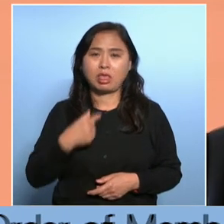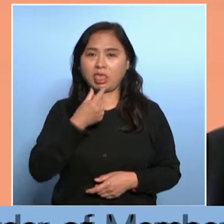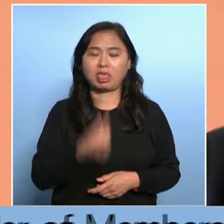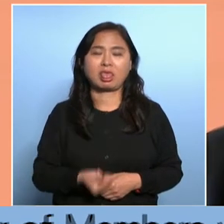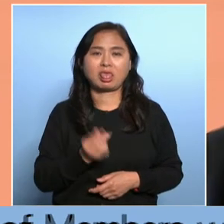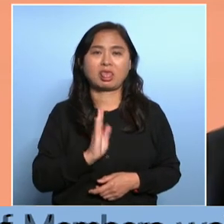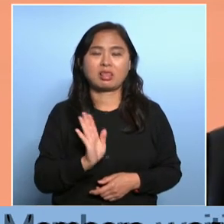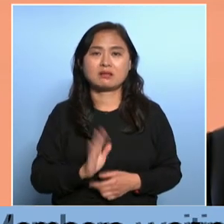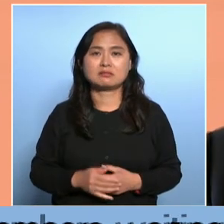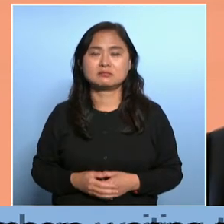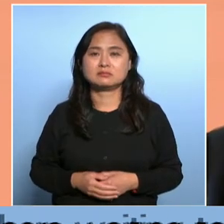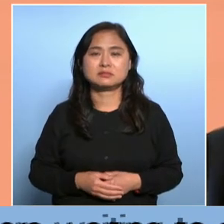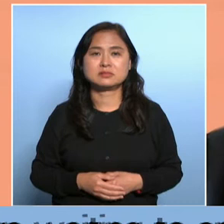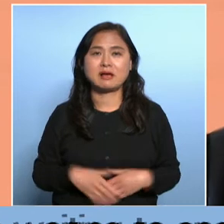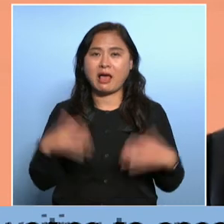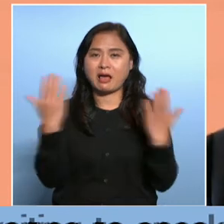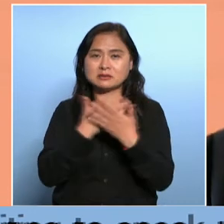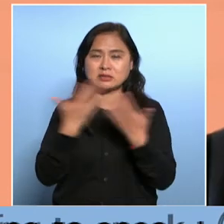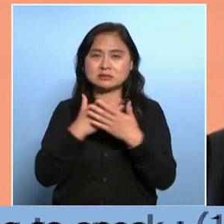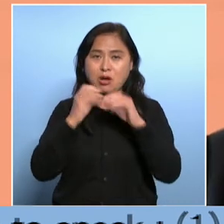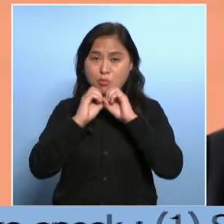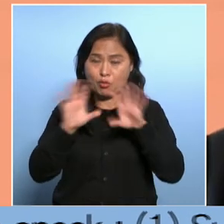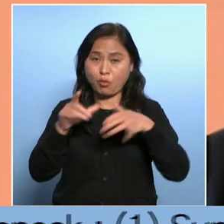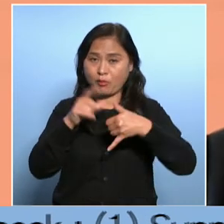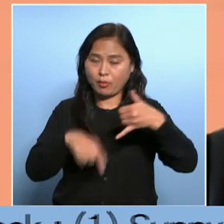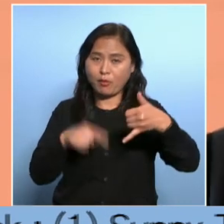Well, I don't want to go into details.